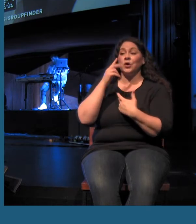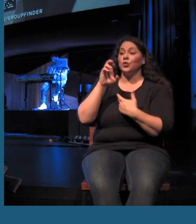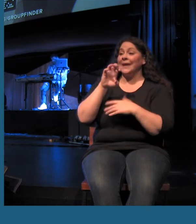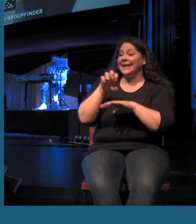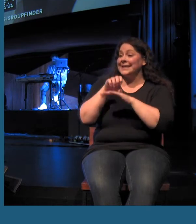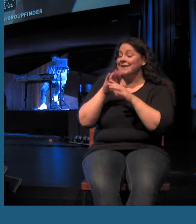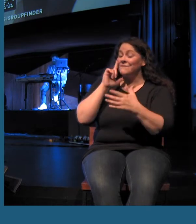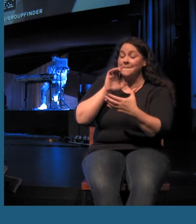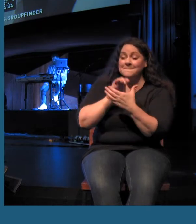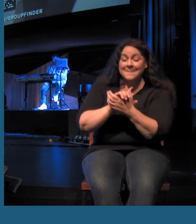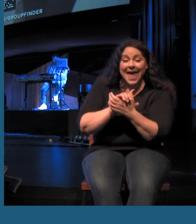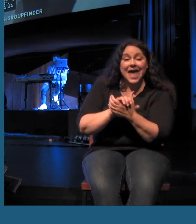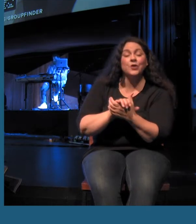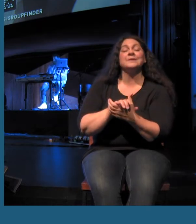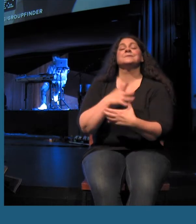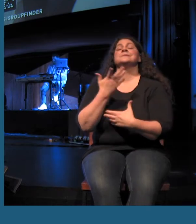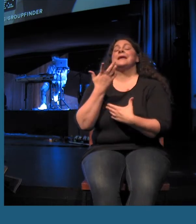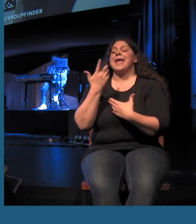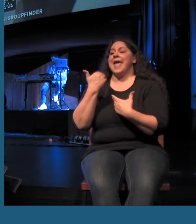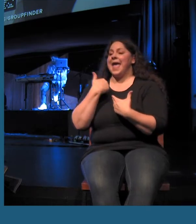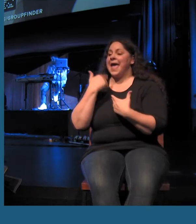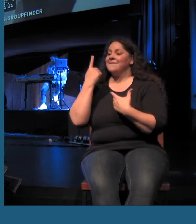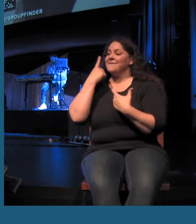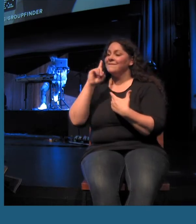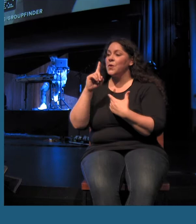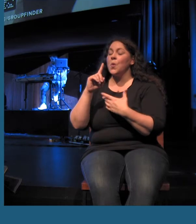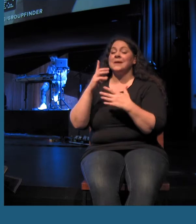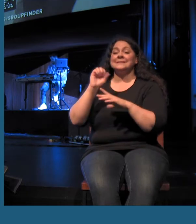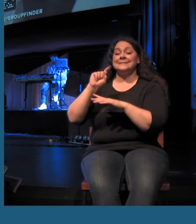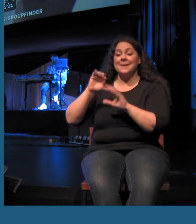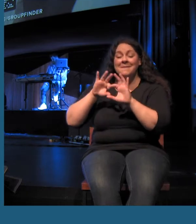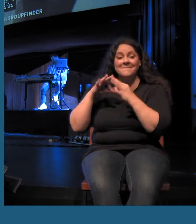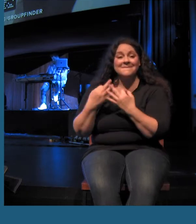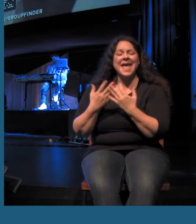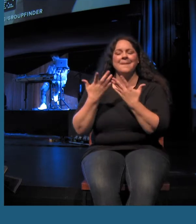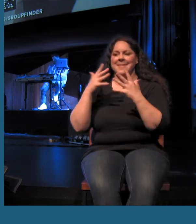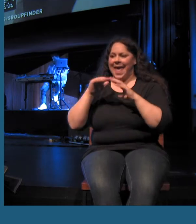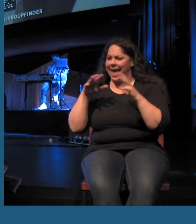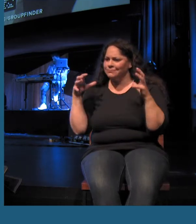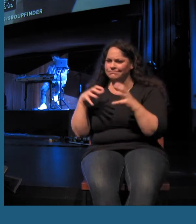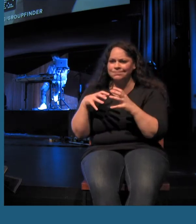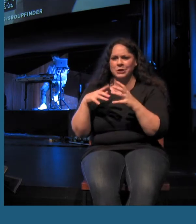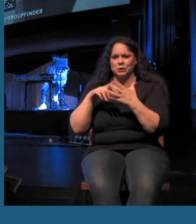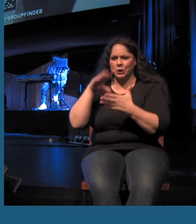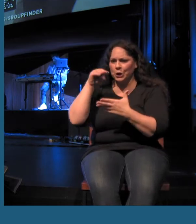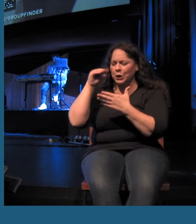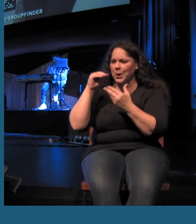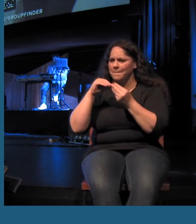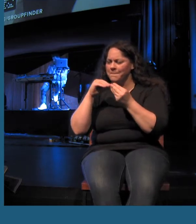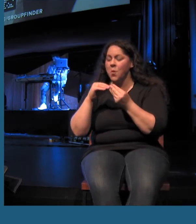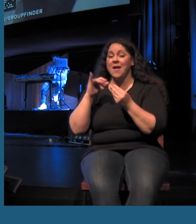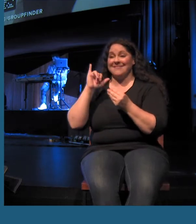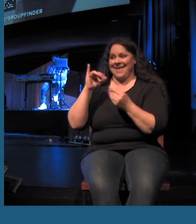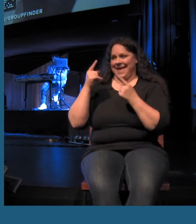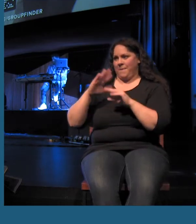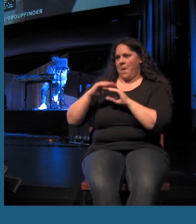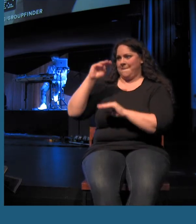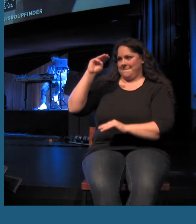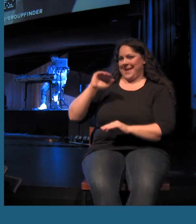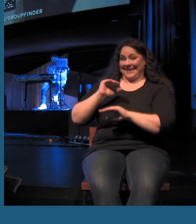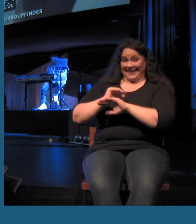Marriage. We have groups like Smart Step Family and so many more that are happening here on Monday